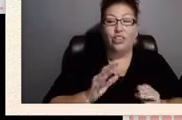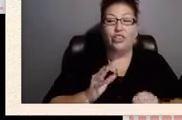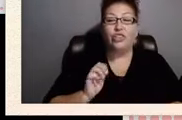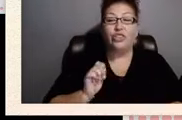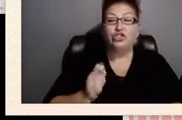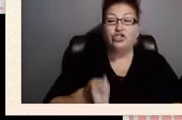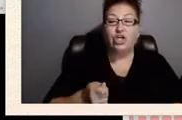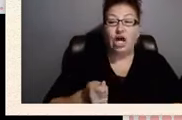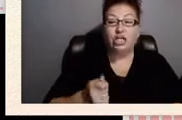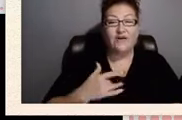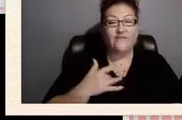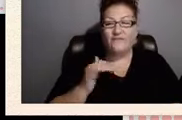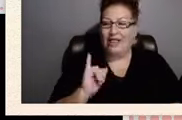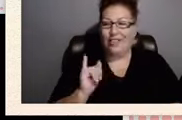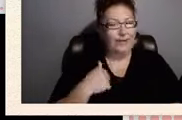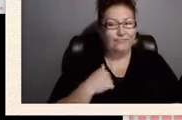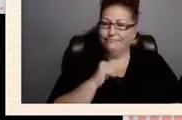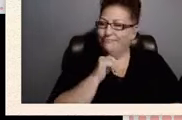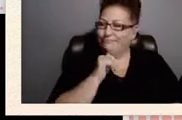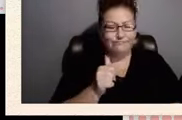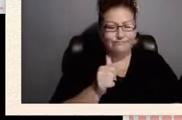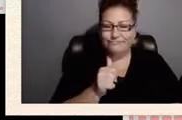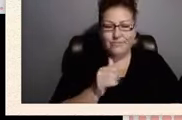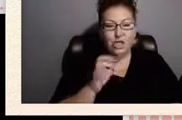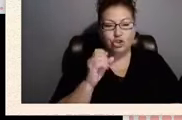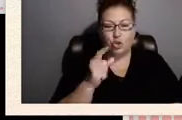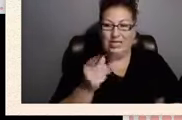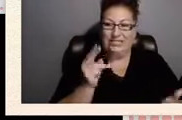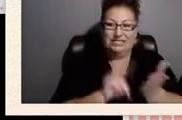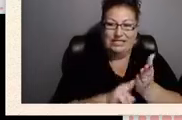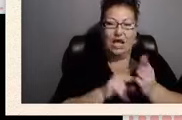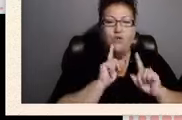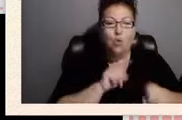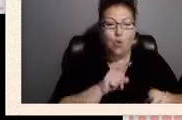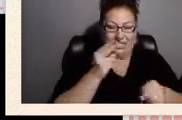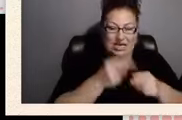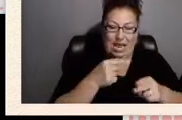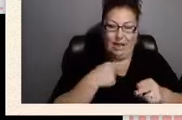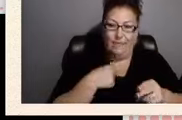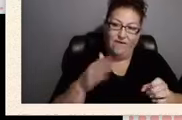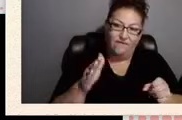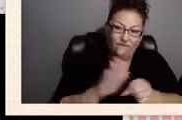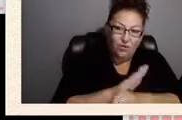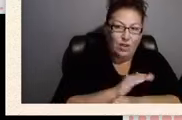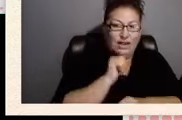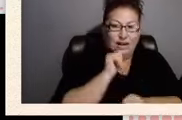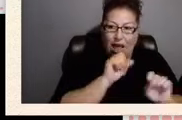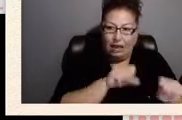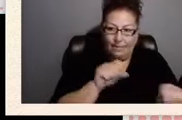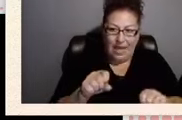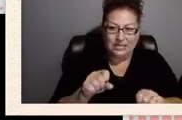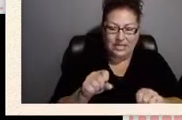I wasn't, so he signed the order to name me fully incapacitated by the state of Florida.